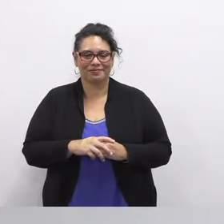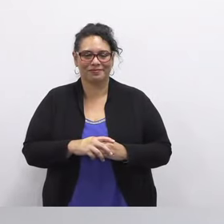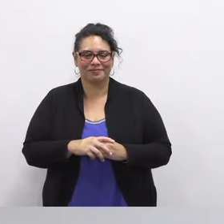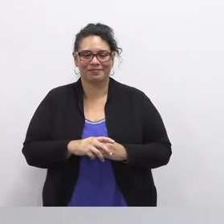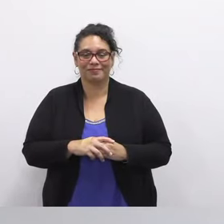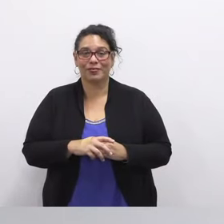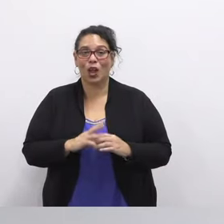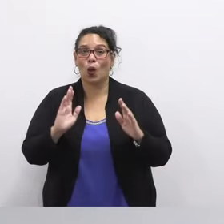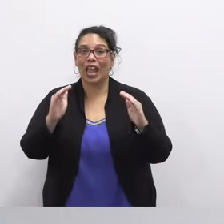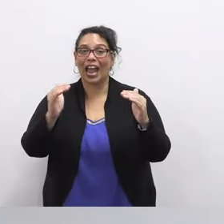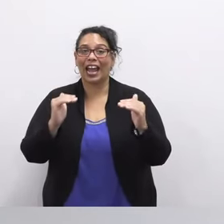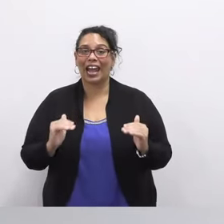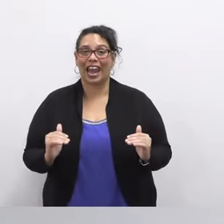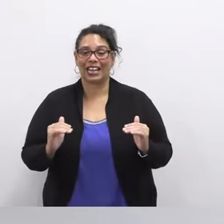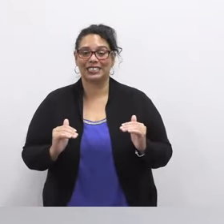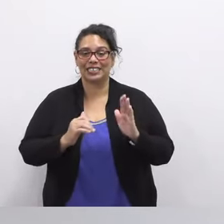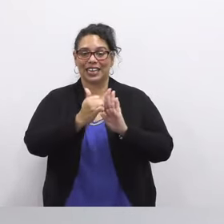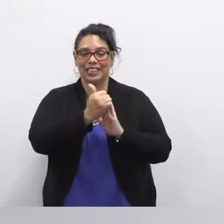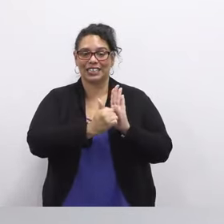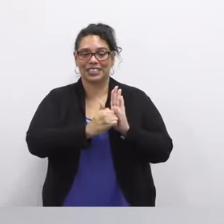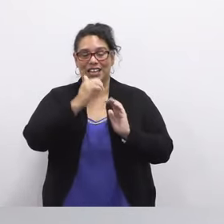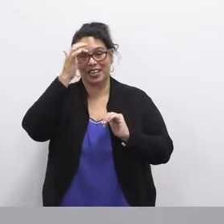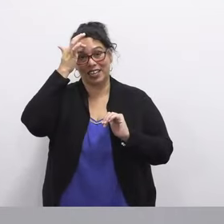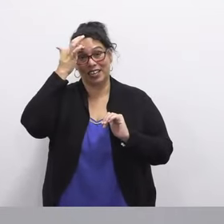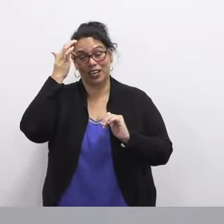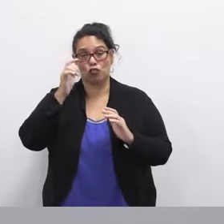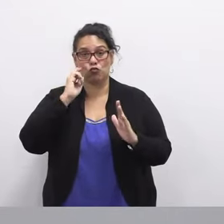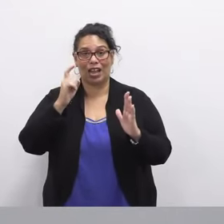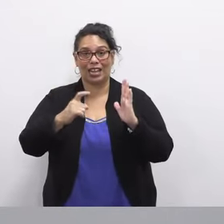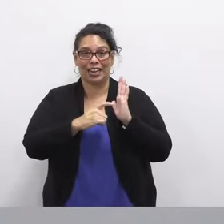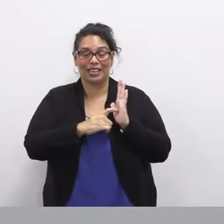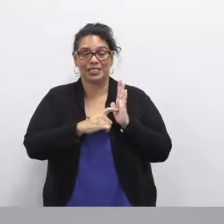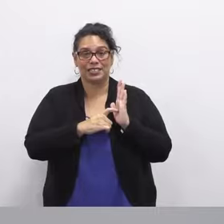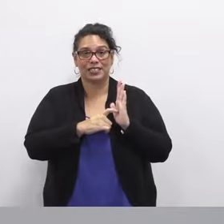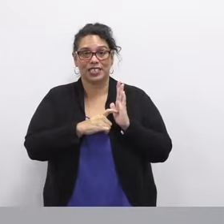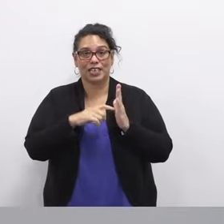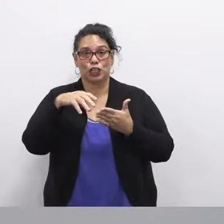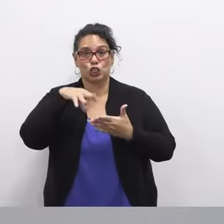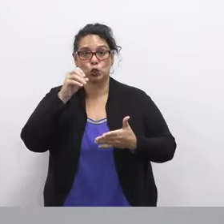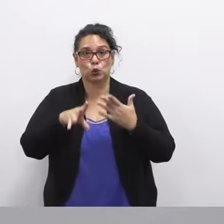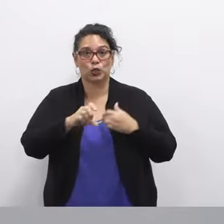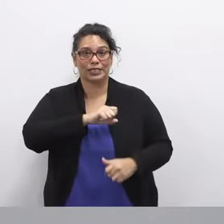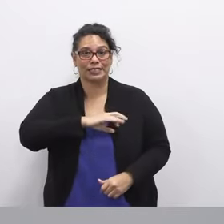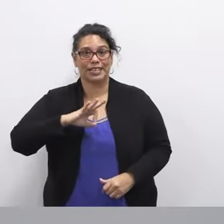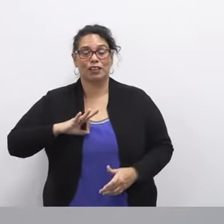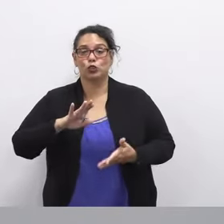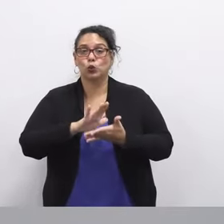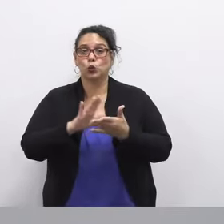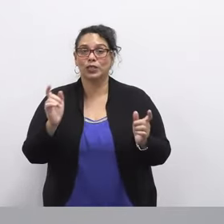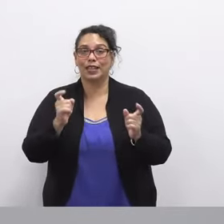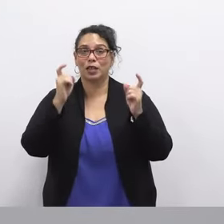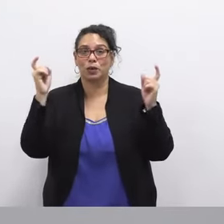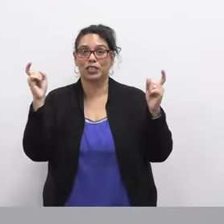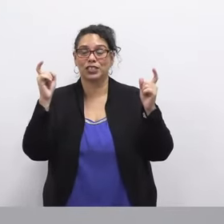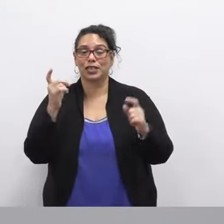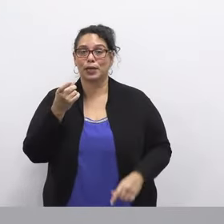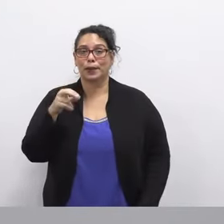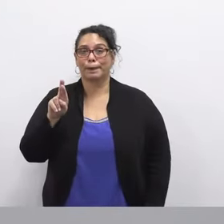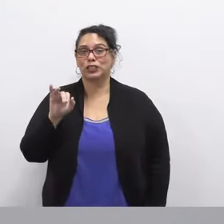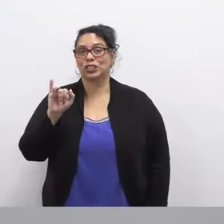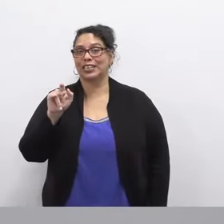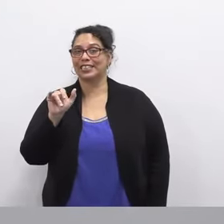So next item on our agenda is recognition and acknowledgement, student, staff, and school celebrations. Mr. Itzen, cue us